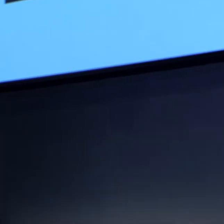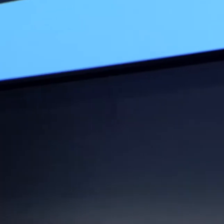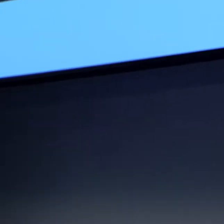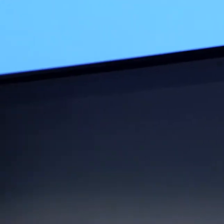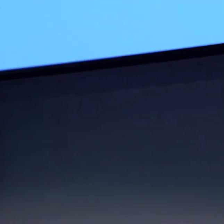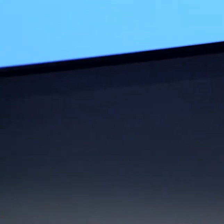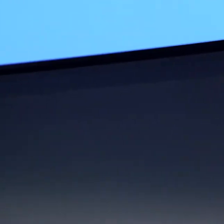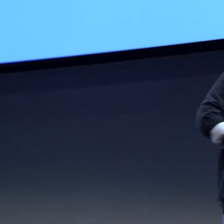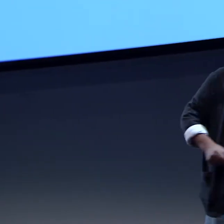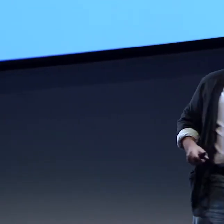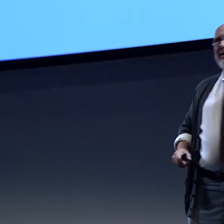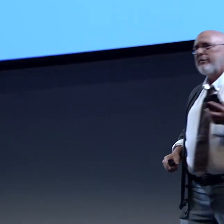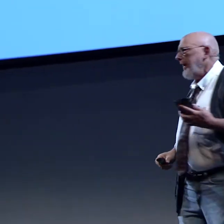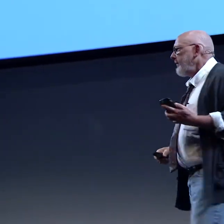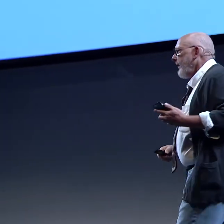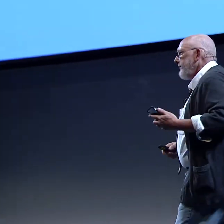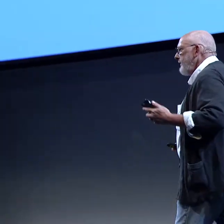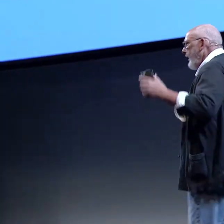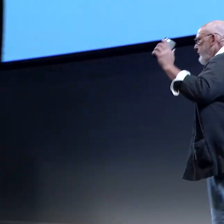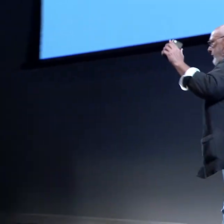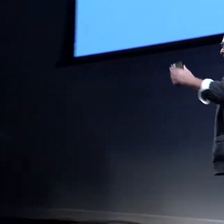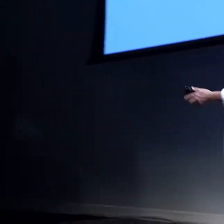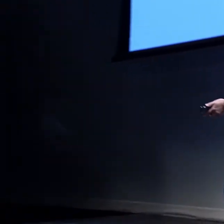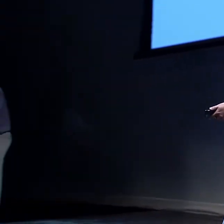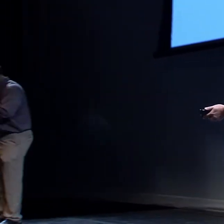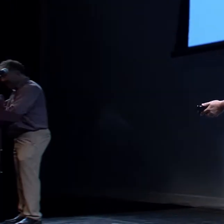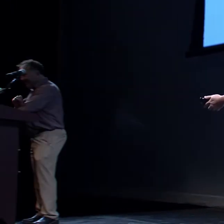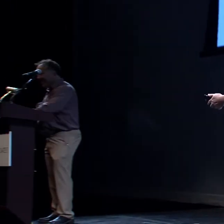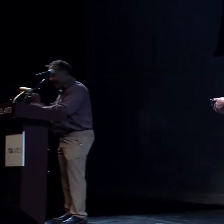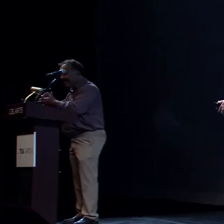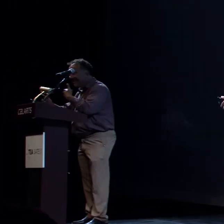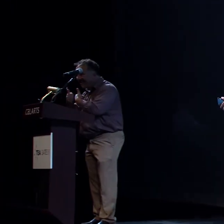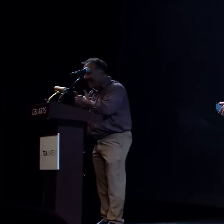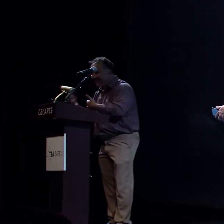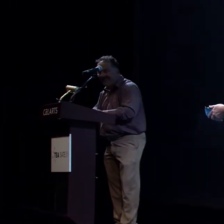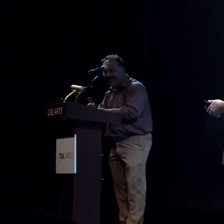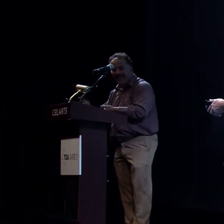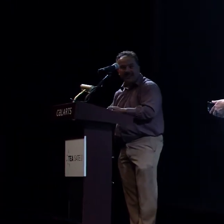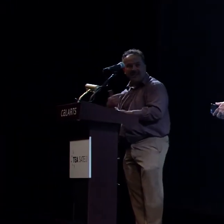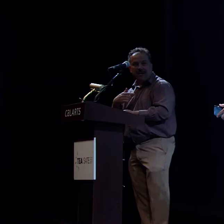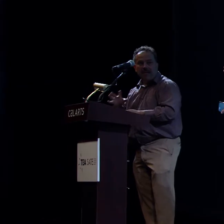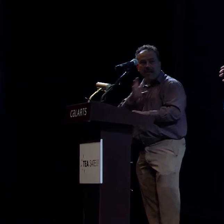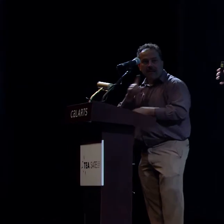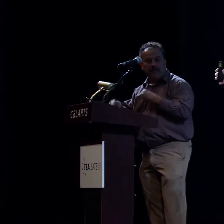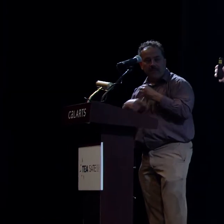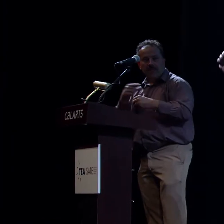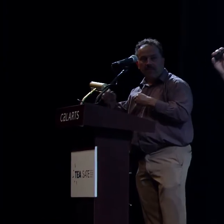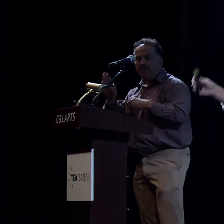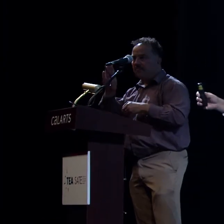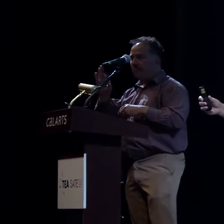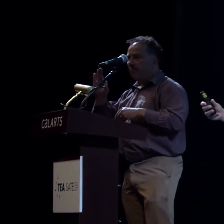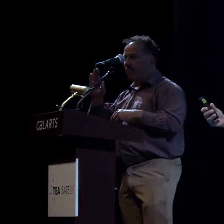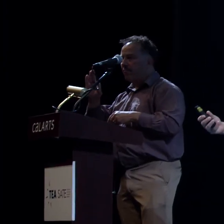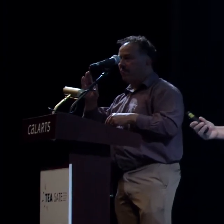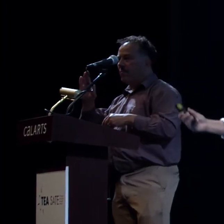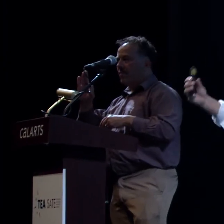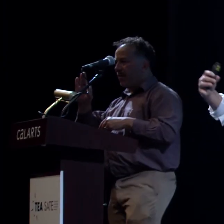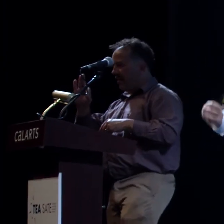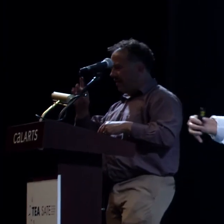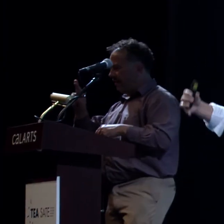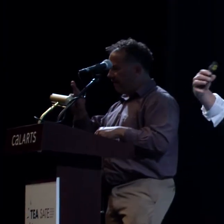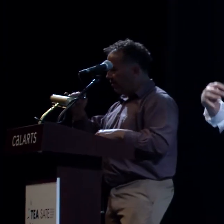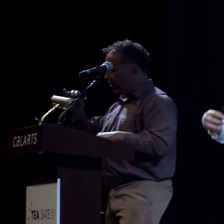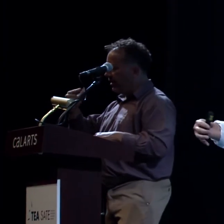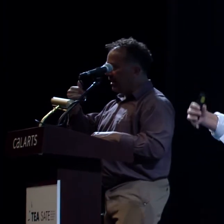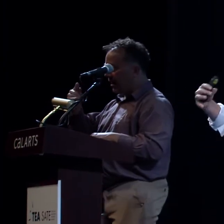this. And I got to watch for the end of the stage. That's the danger of these things. I refer to these as bifurcated spaces. And they're bifurcated